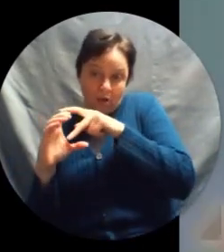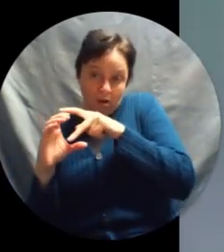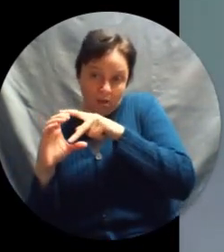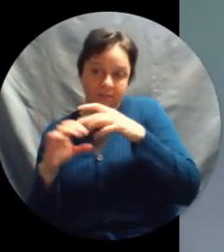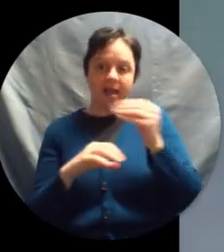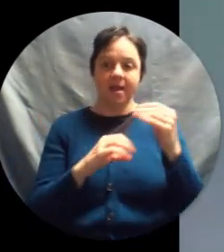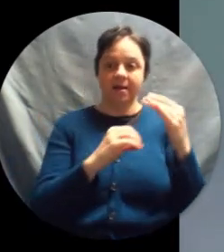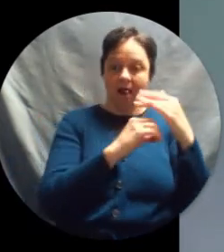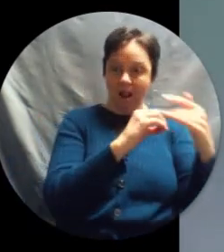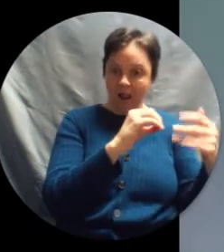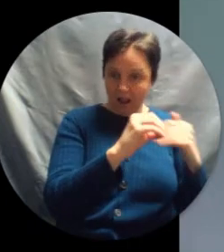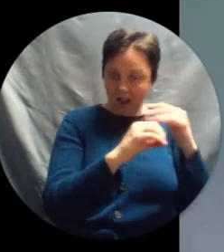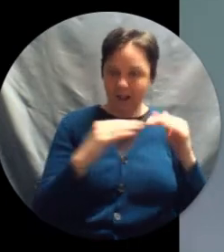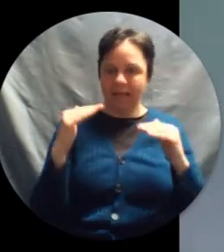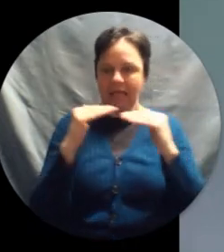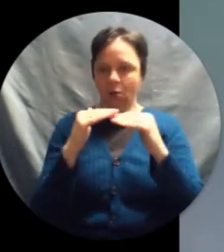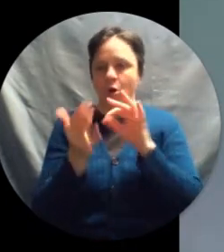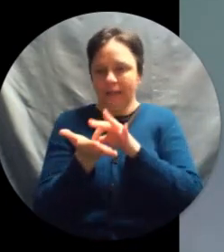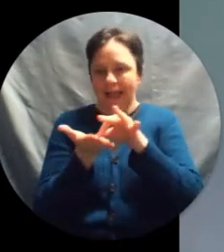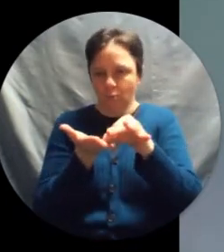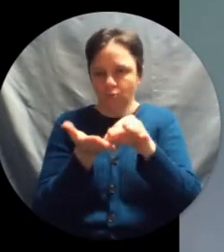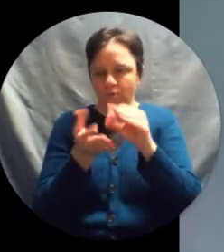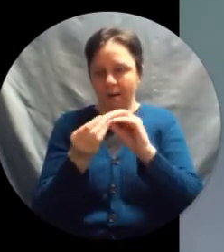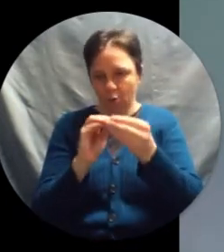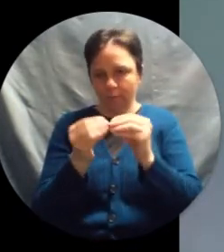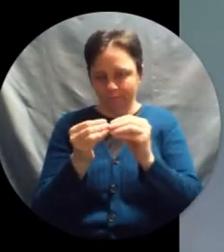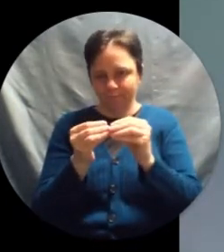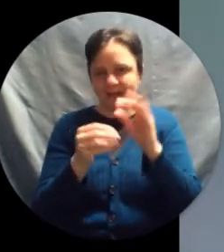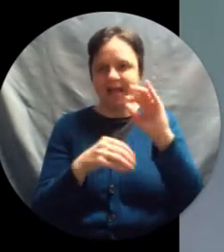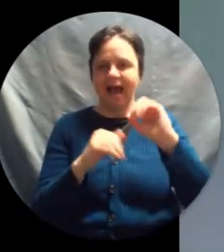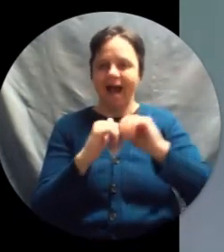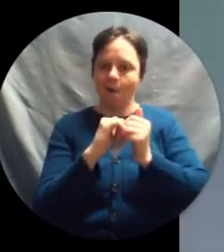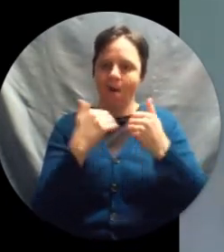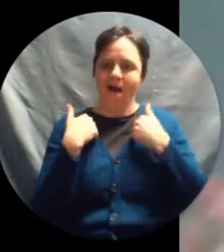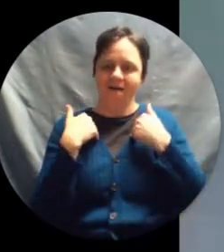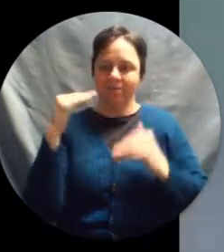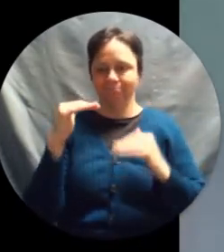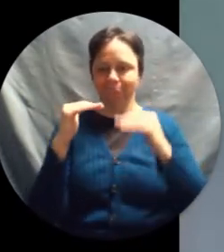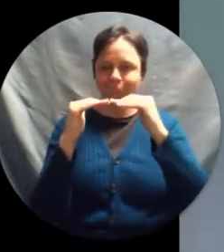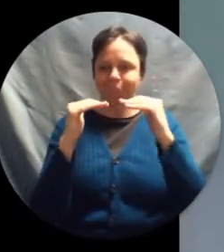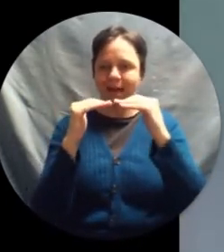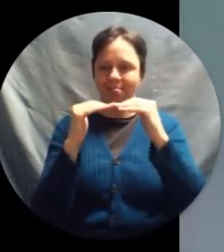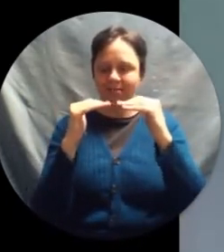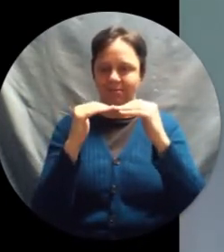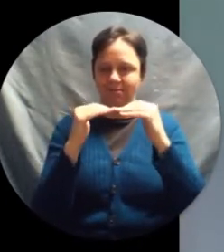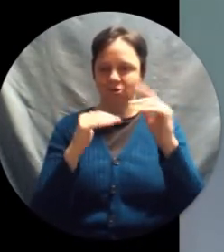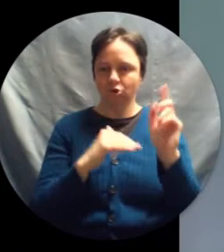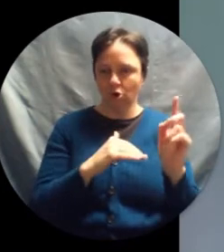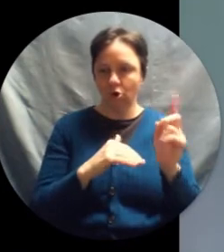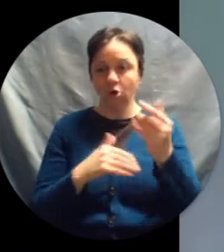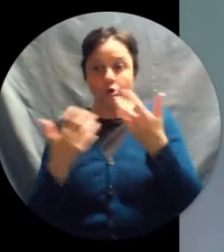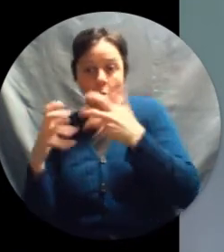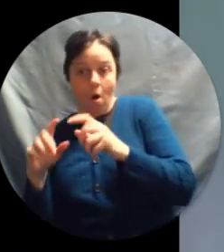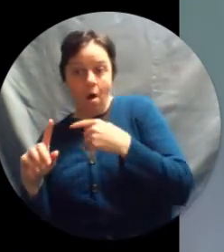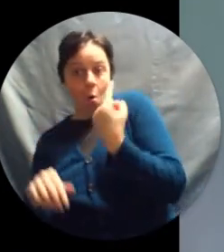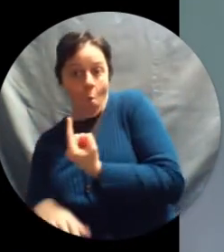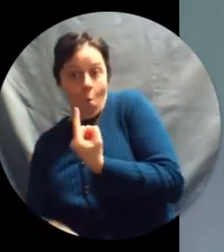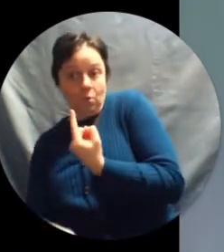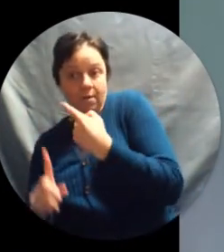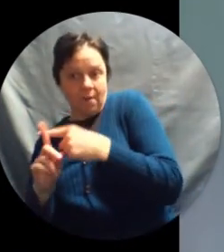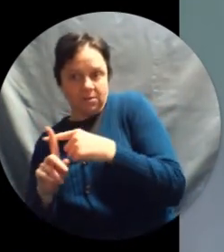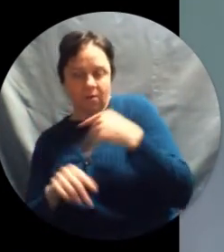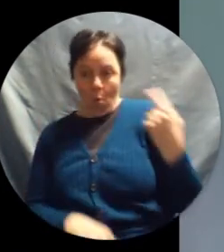gives the atom its overall equal charge, right? So we don't want to have a negatively charged or positively charged. So if it